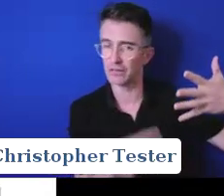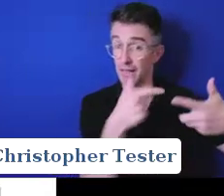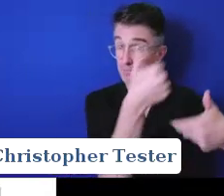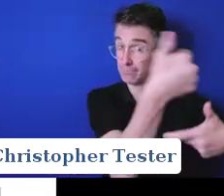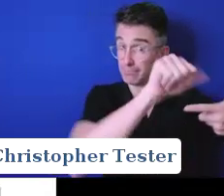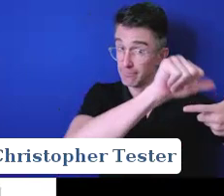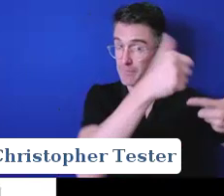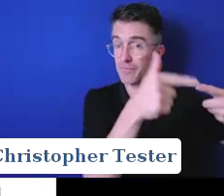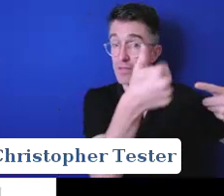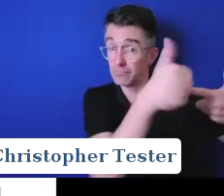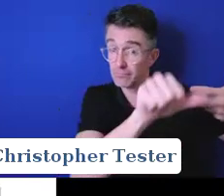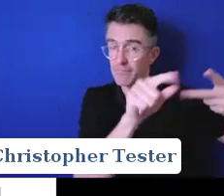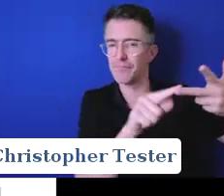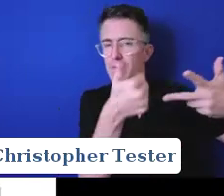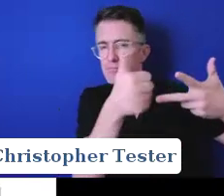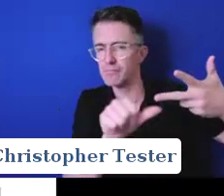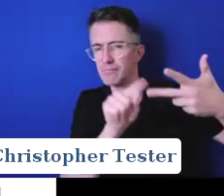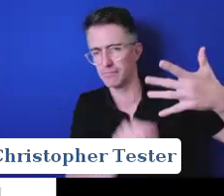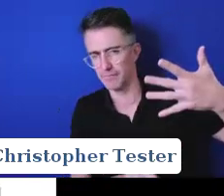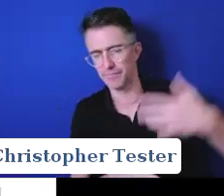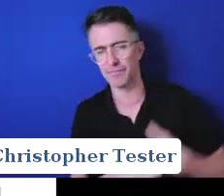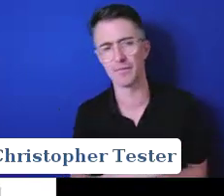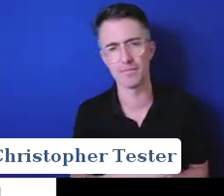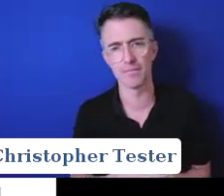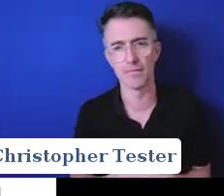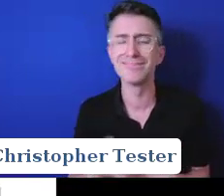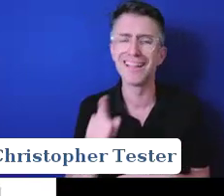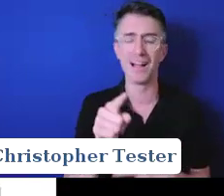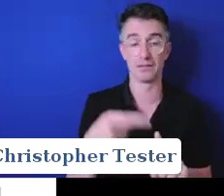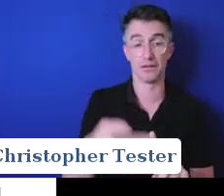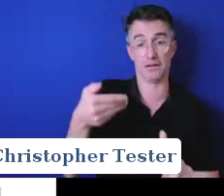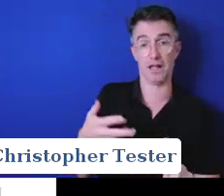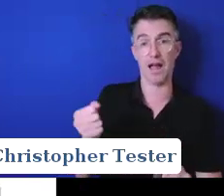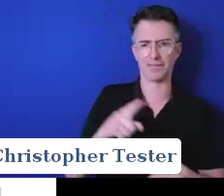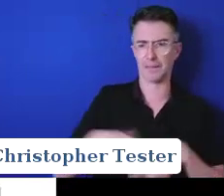the evaluation covers from 2000 until